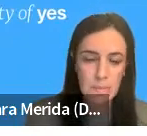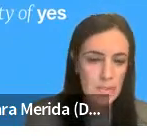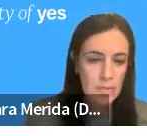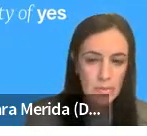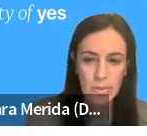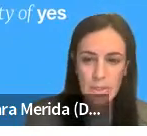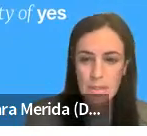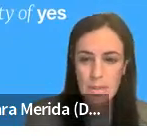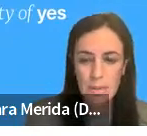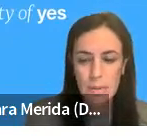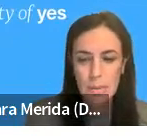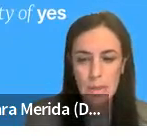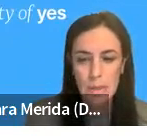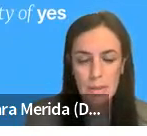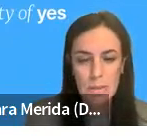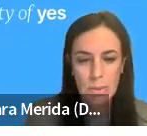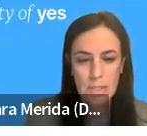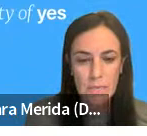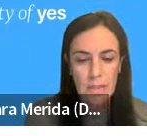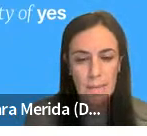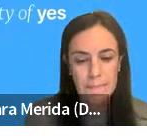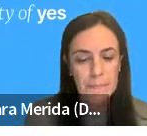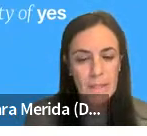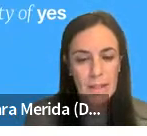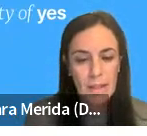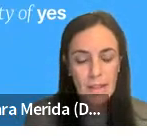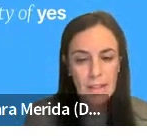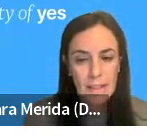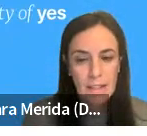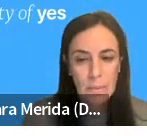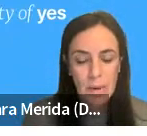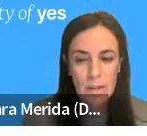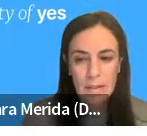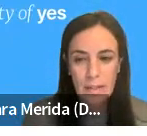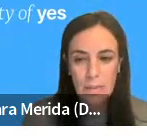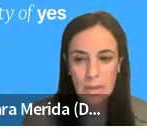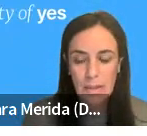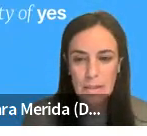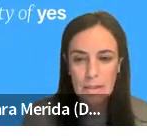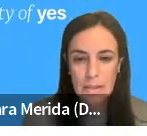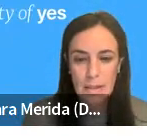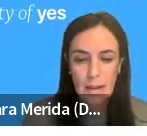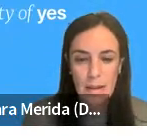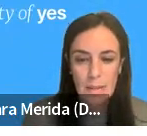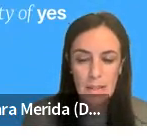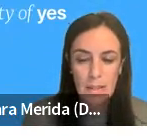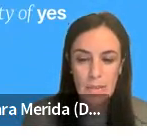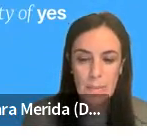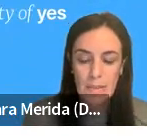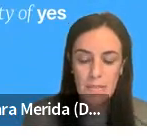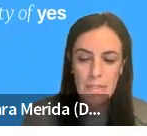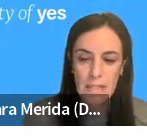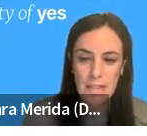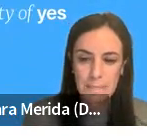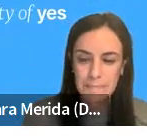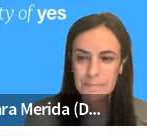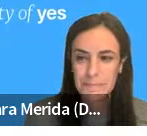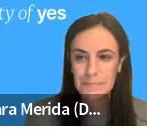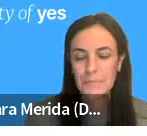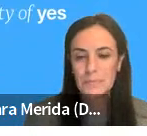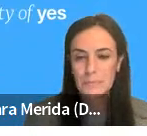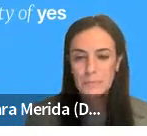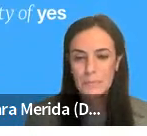more questions, please feel free to join us for that. Thank you all. Thank you, Nihilus, and thank you everybody for